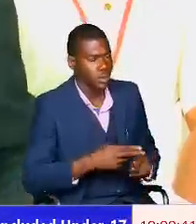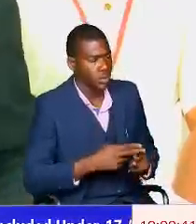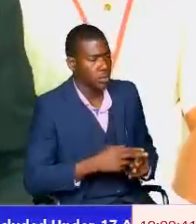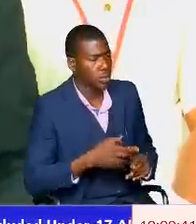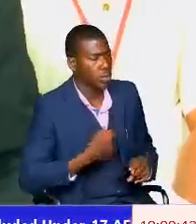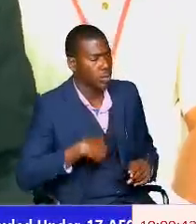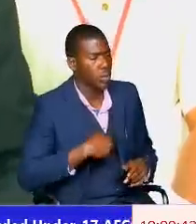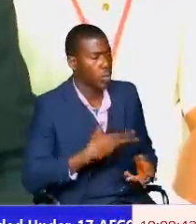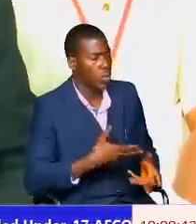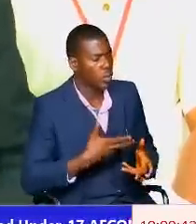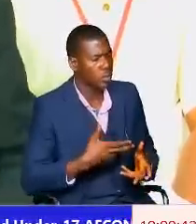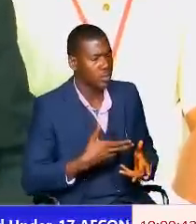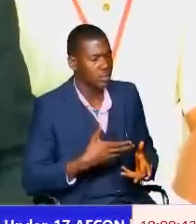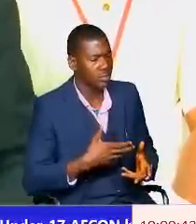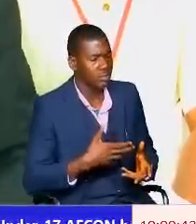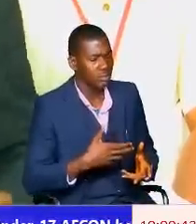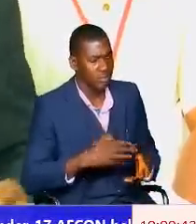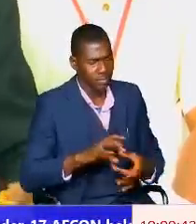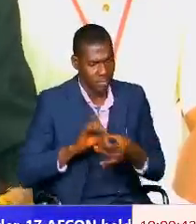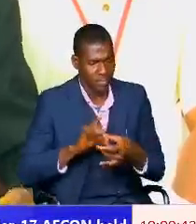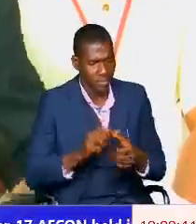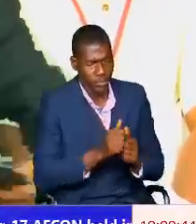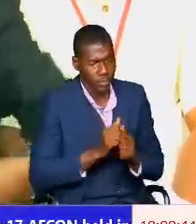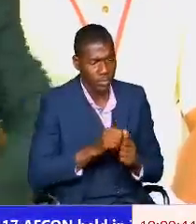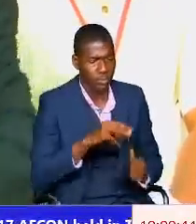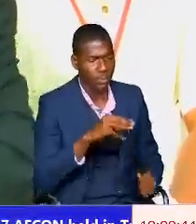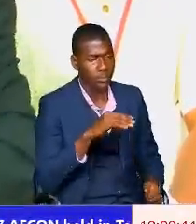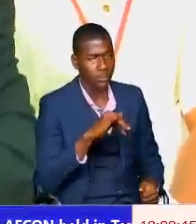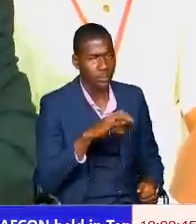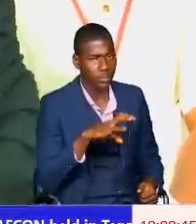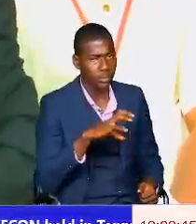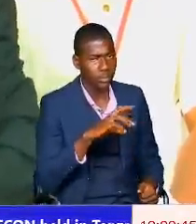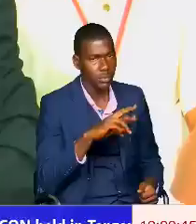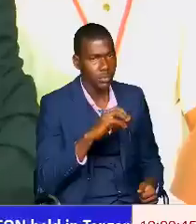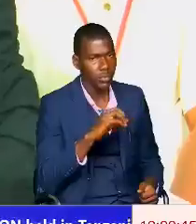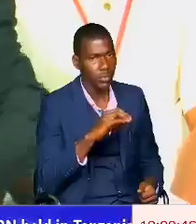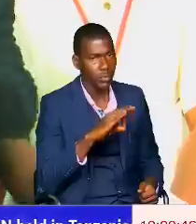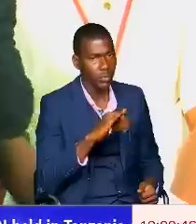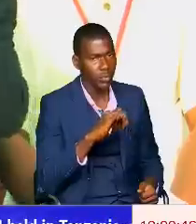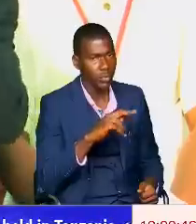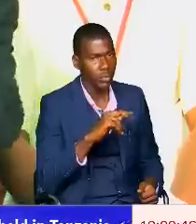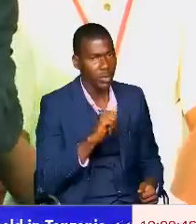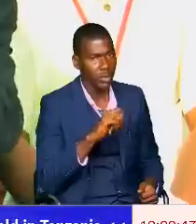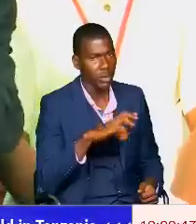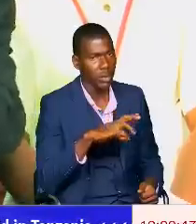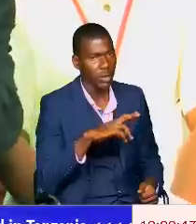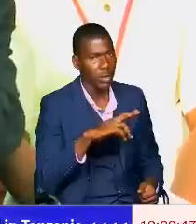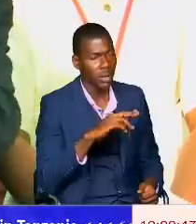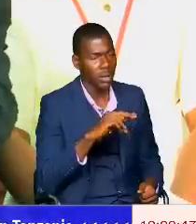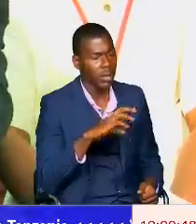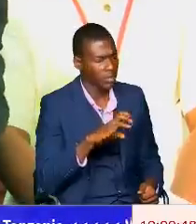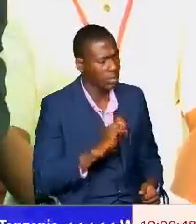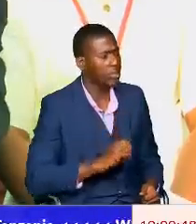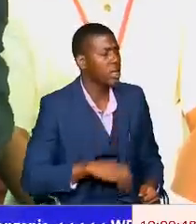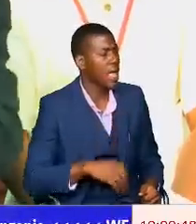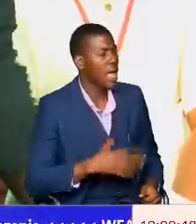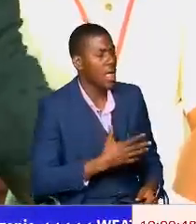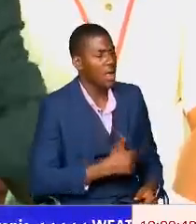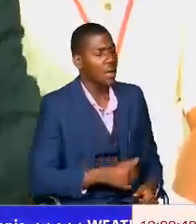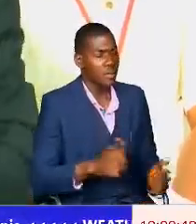with microfinance and CBN. They are going to use our post offices as for microfinance